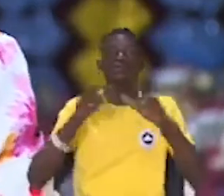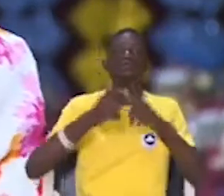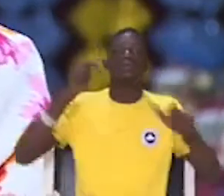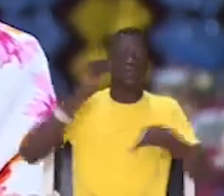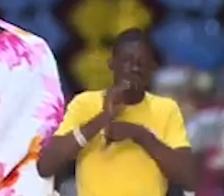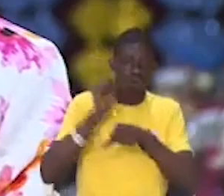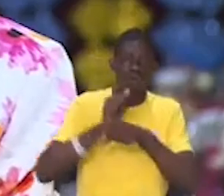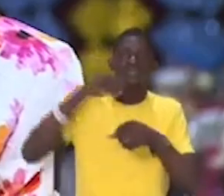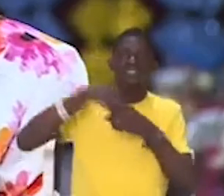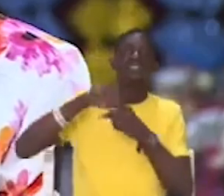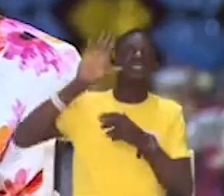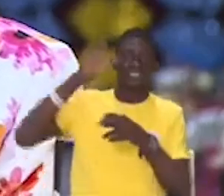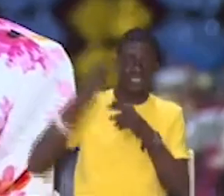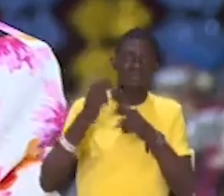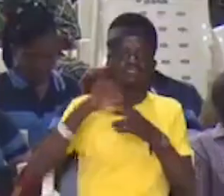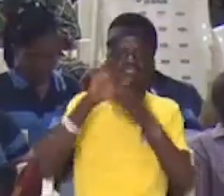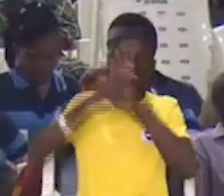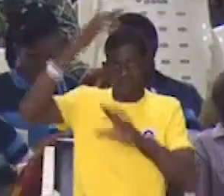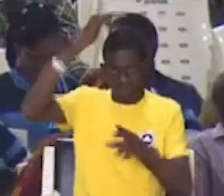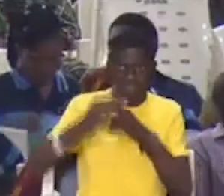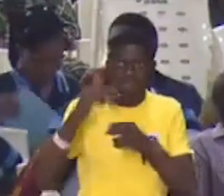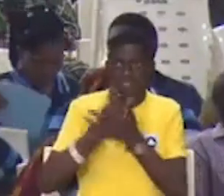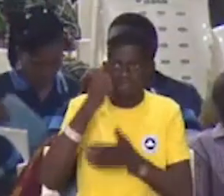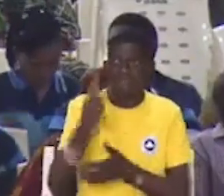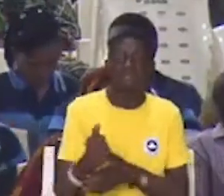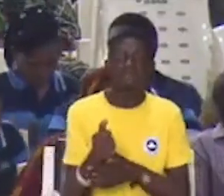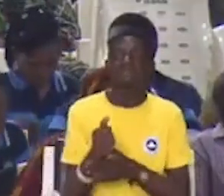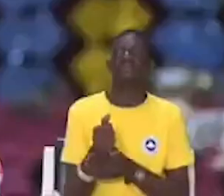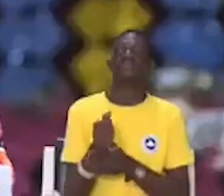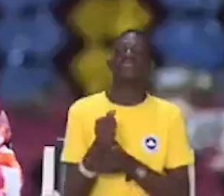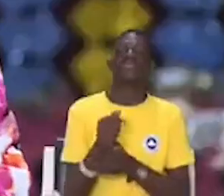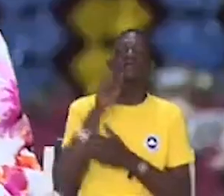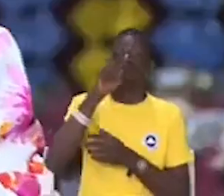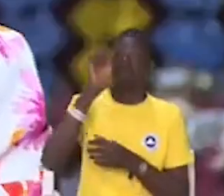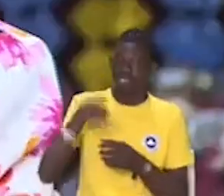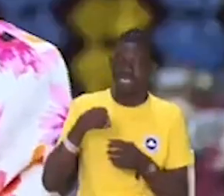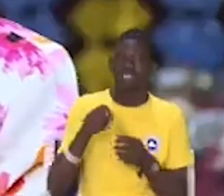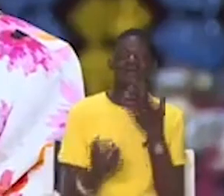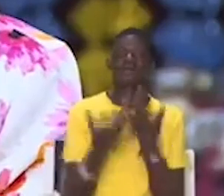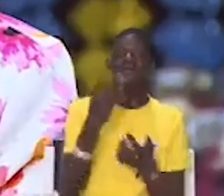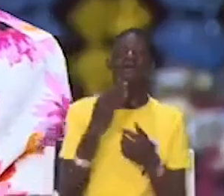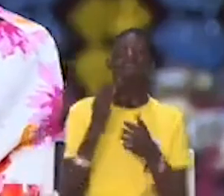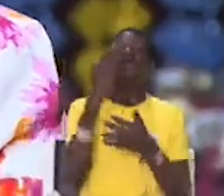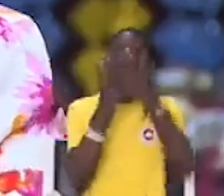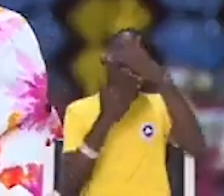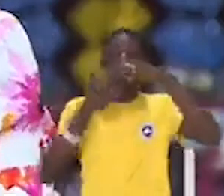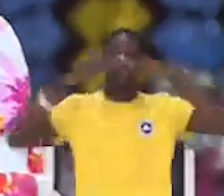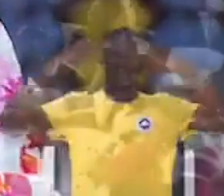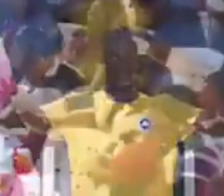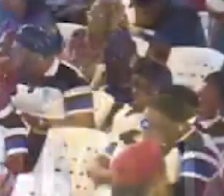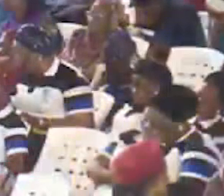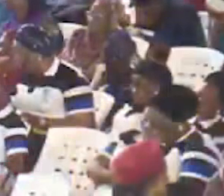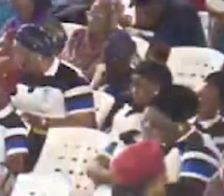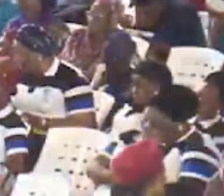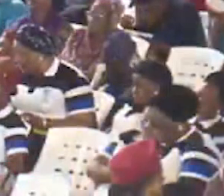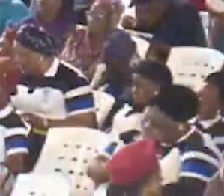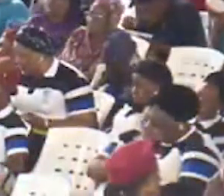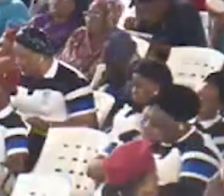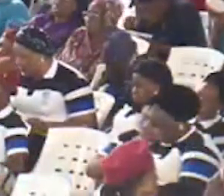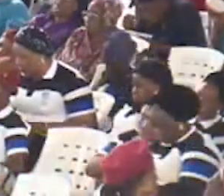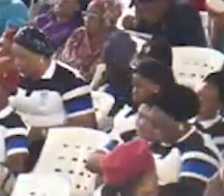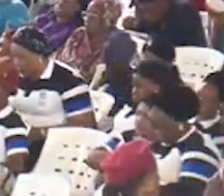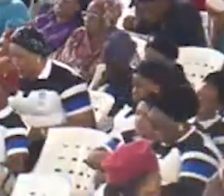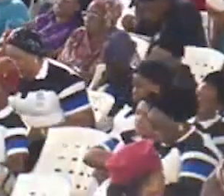exploits in his name, in the name of Jesus. You need the fire of heaven. God wants to